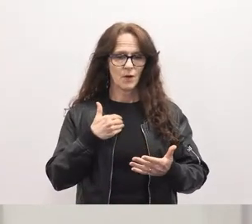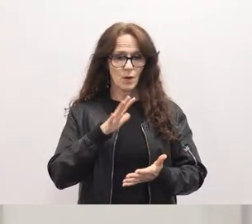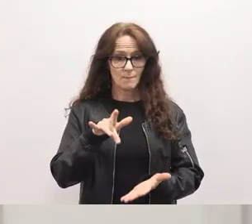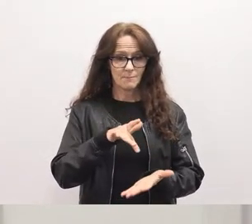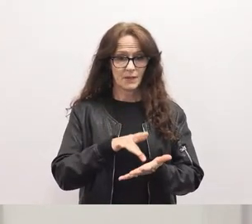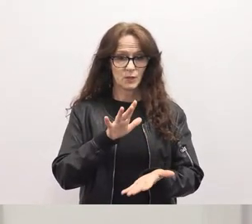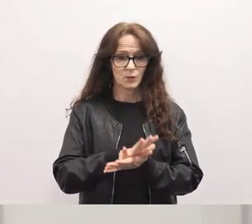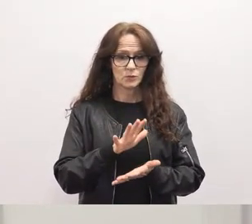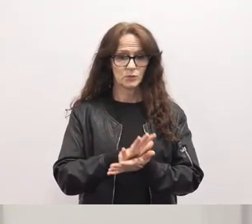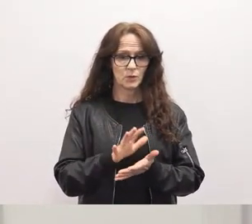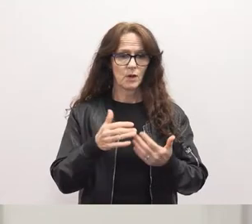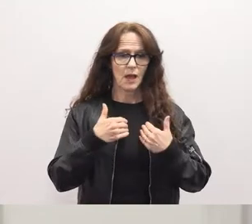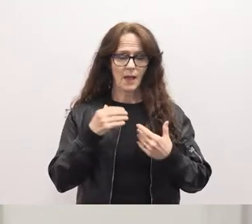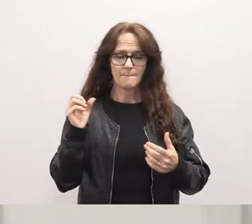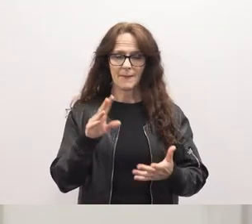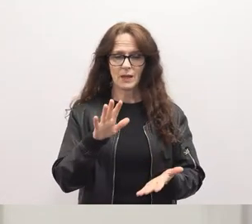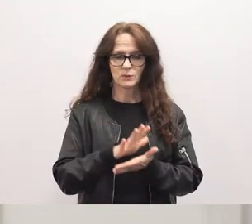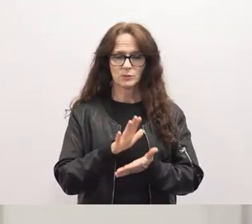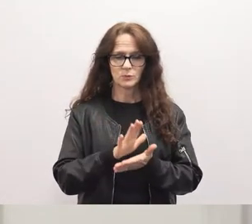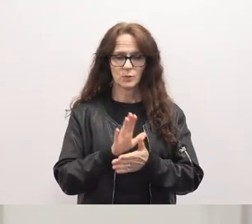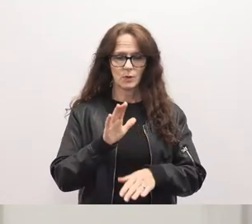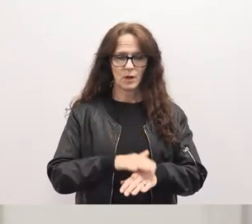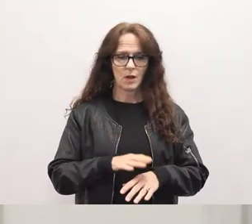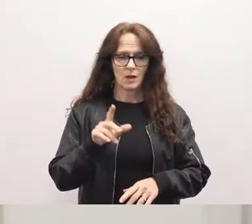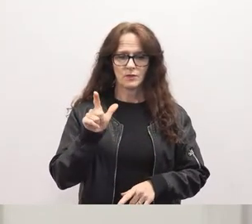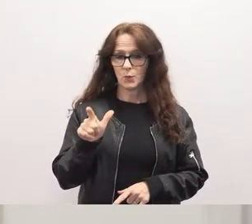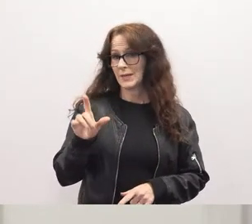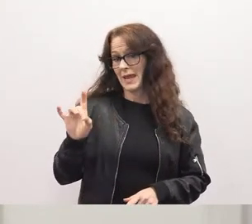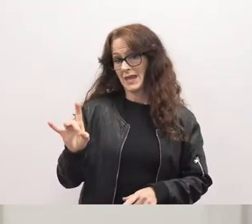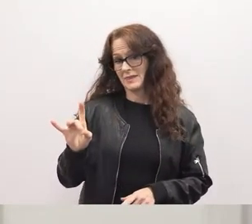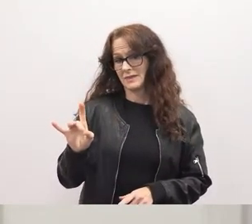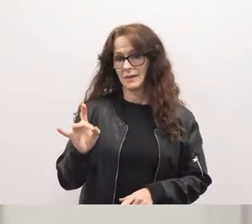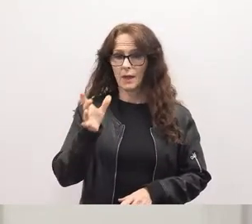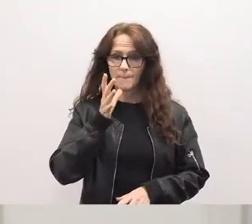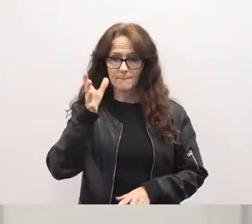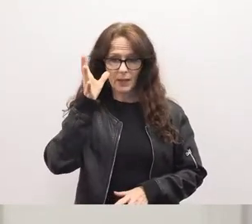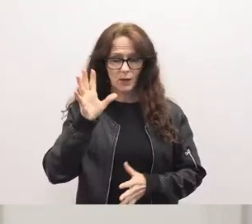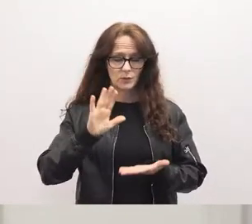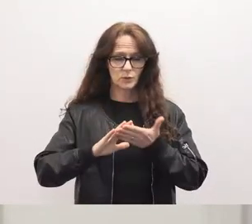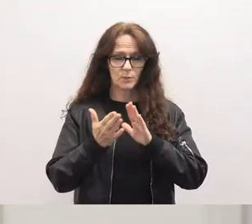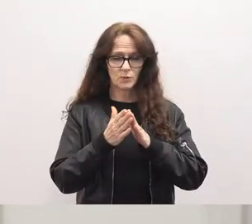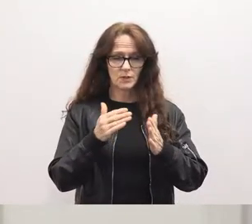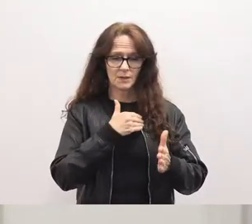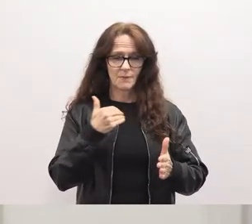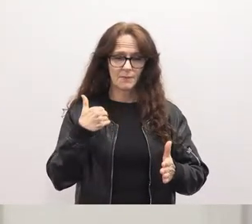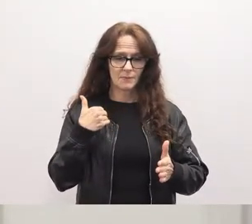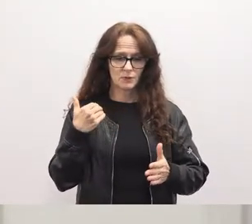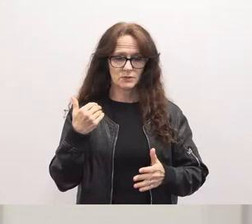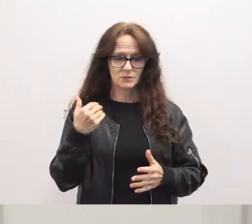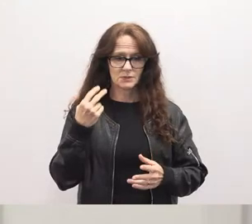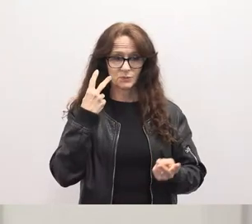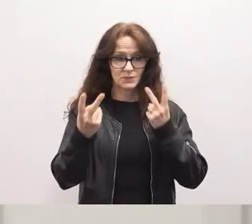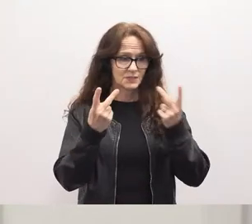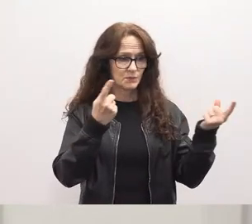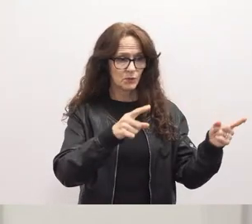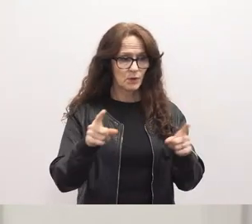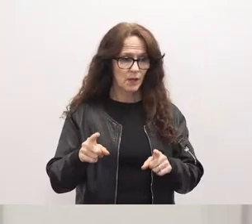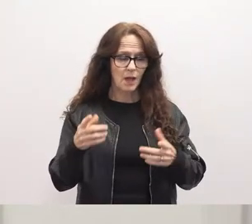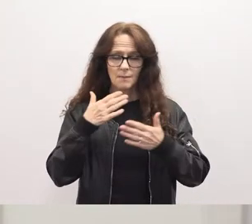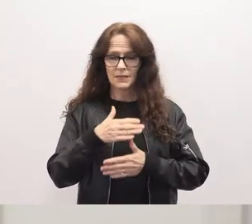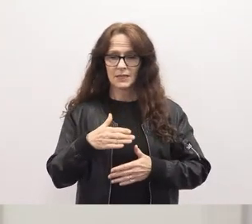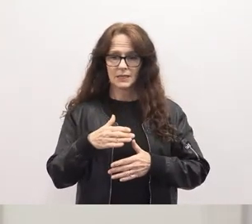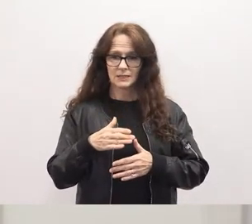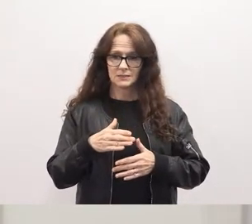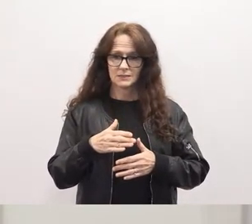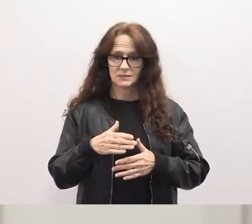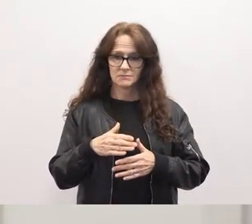schools will conduct back to school night on the 28th. So parents, community members who want to see what's going on in schools, please be sure